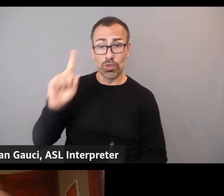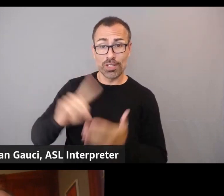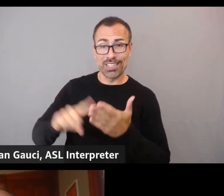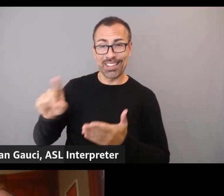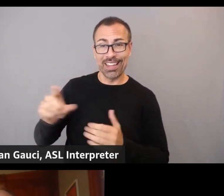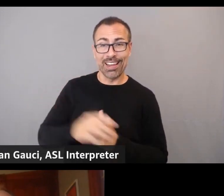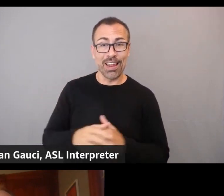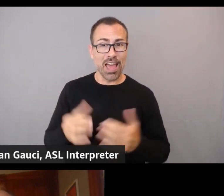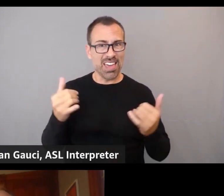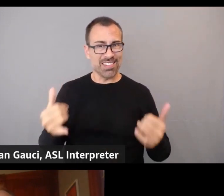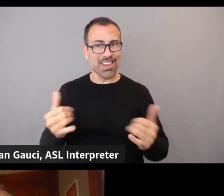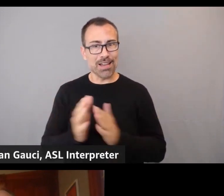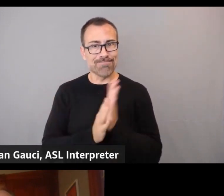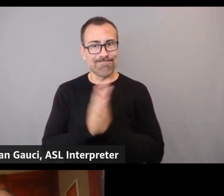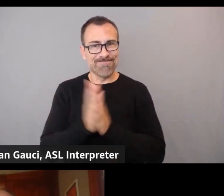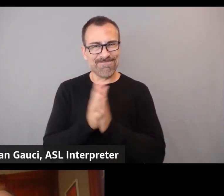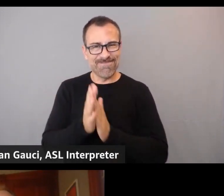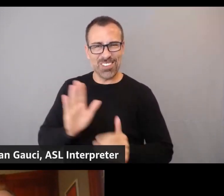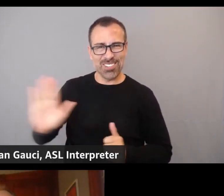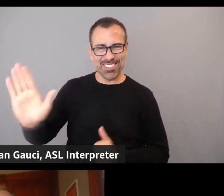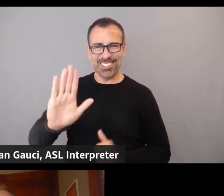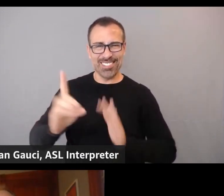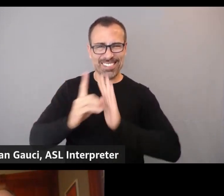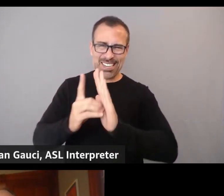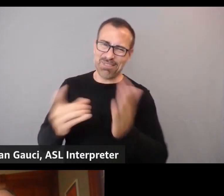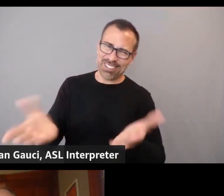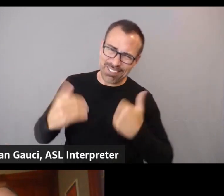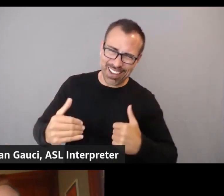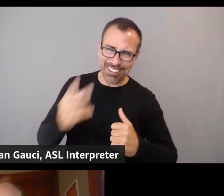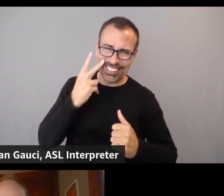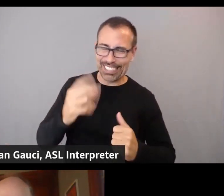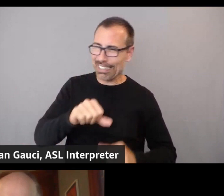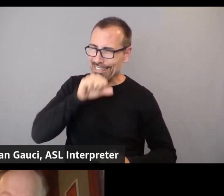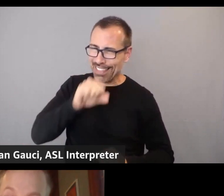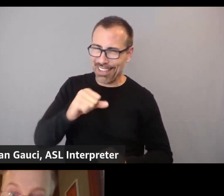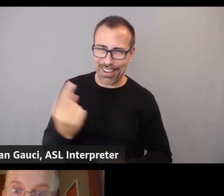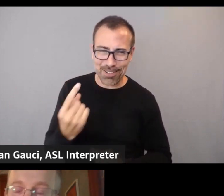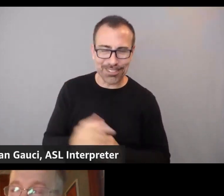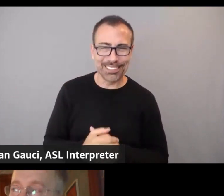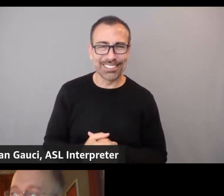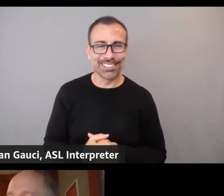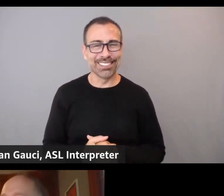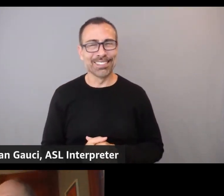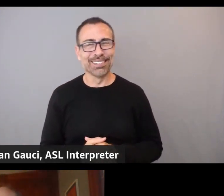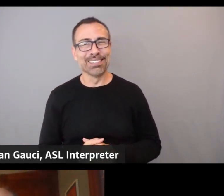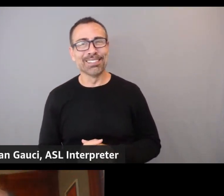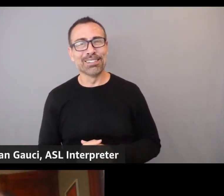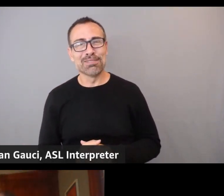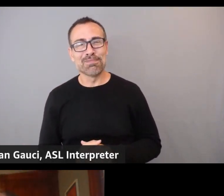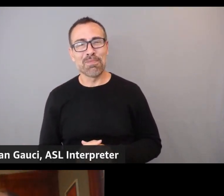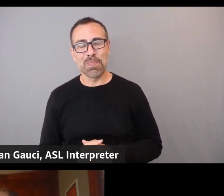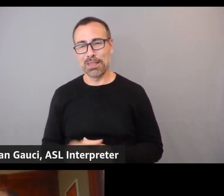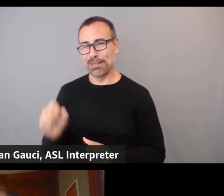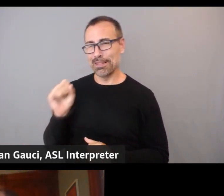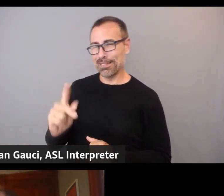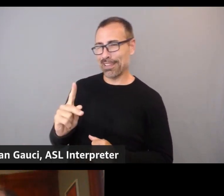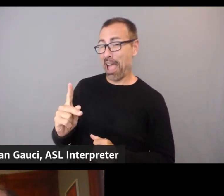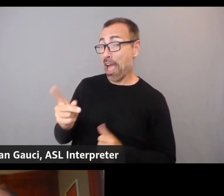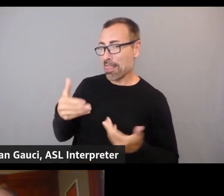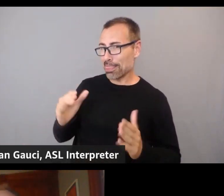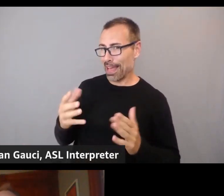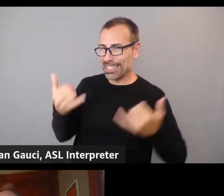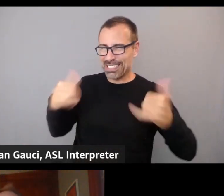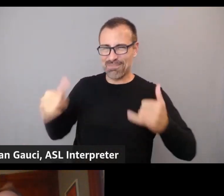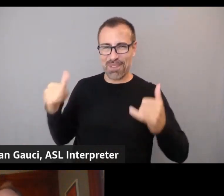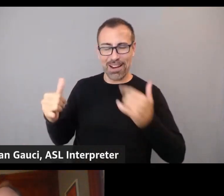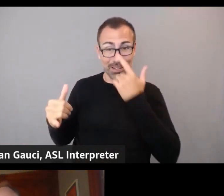that, let's see this demo. I always love seeing a good demo. Well, good. Let's party. And at